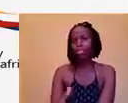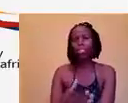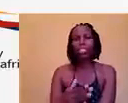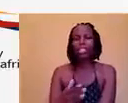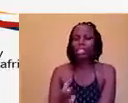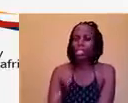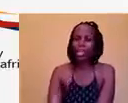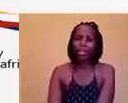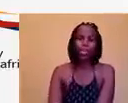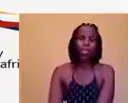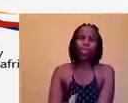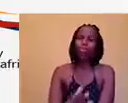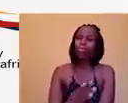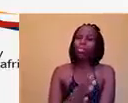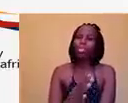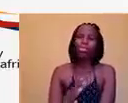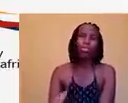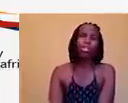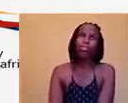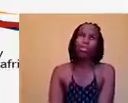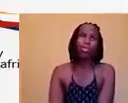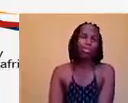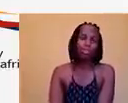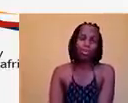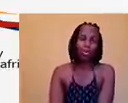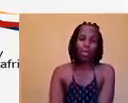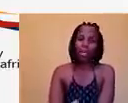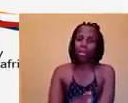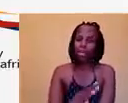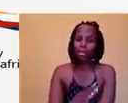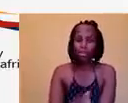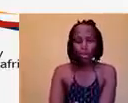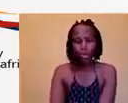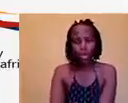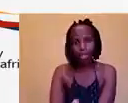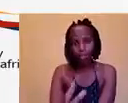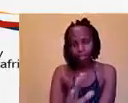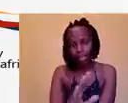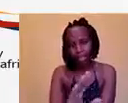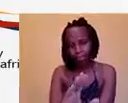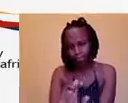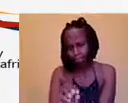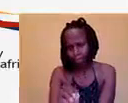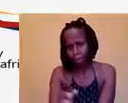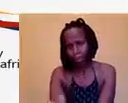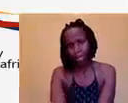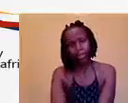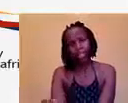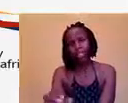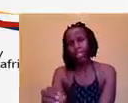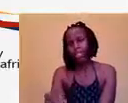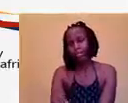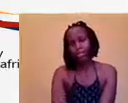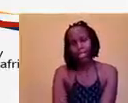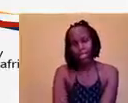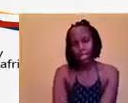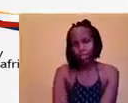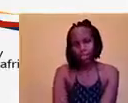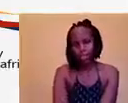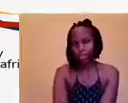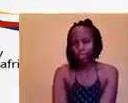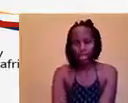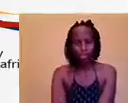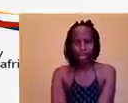the rules, stay at home. There's no need for you to be going out. Do your work via My Unisa,